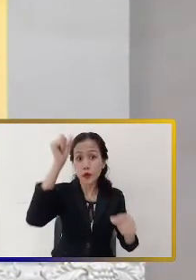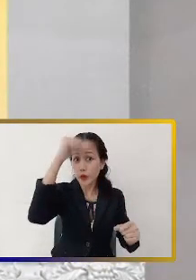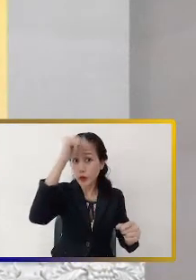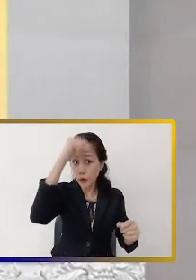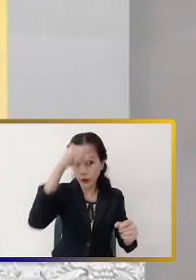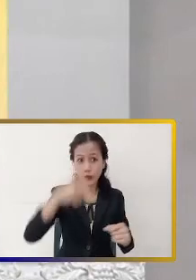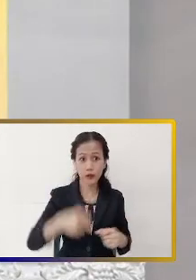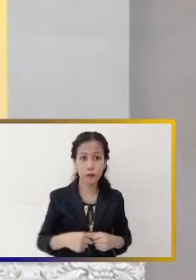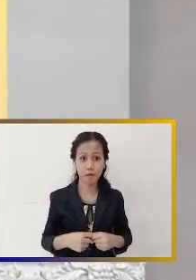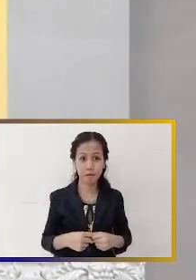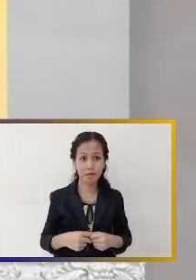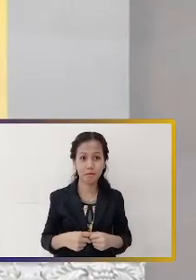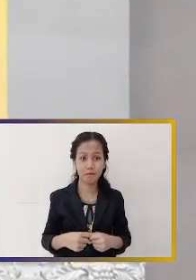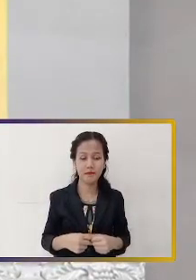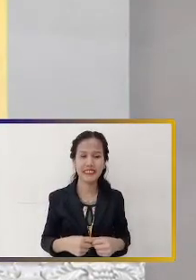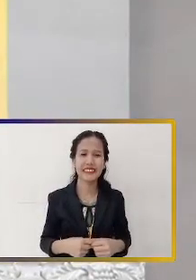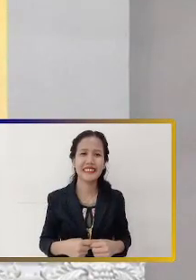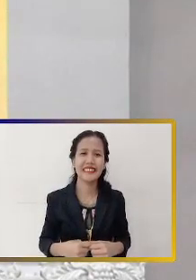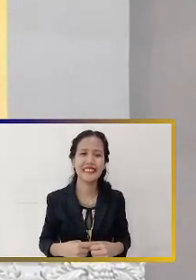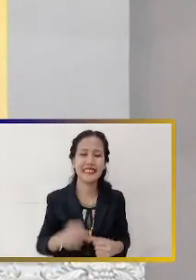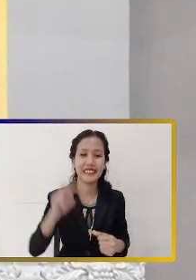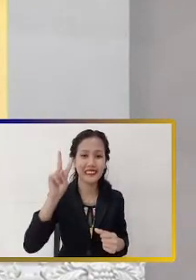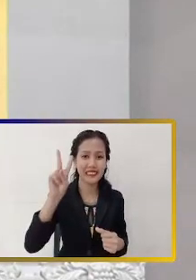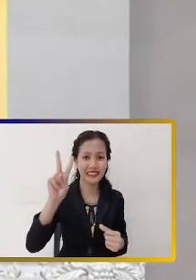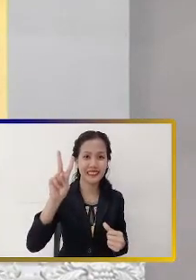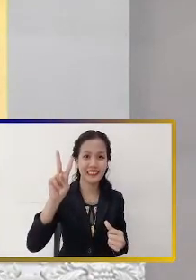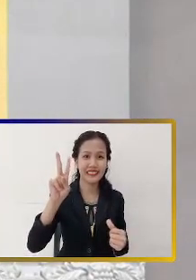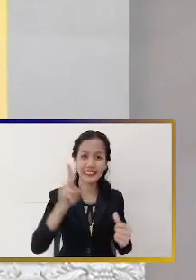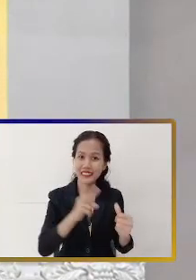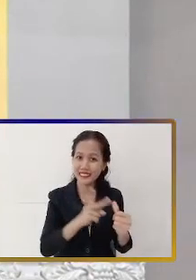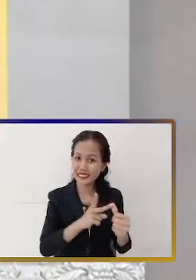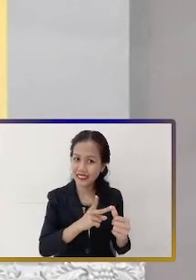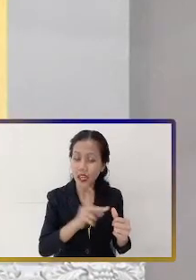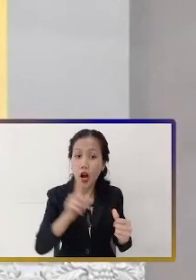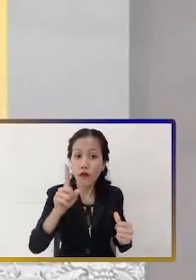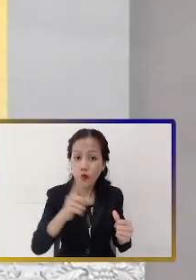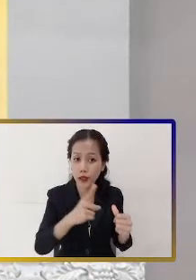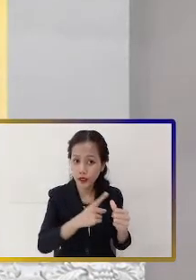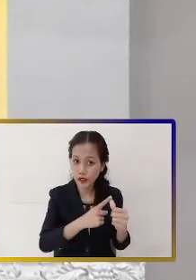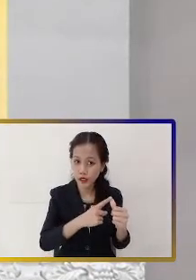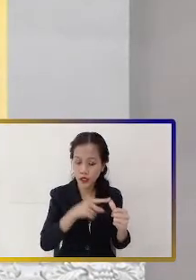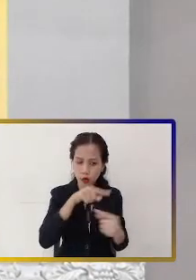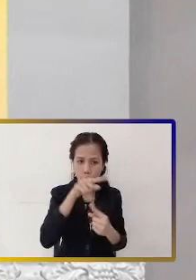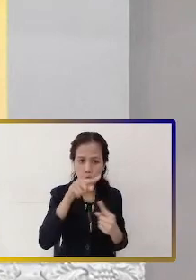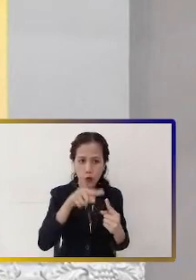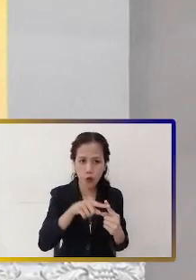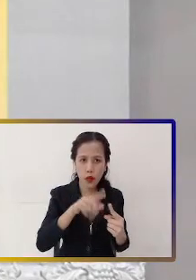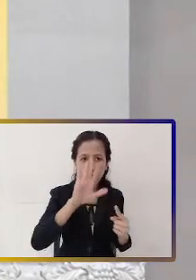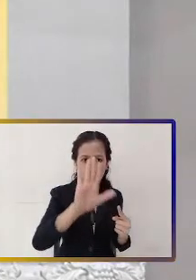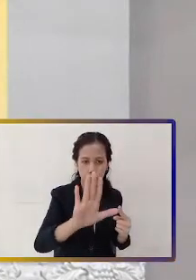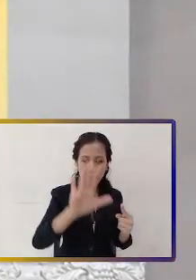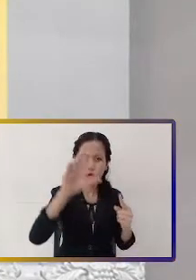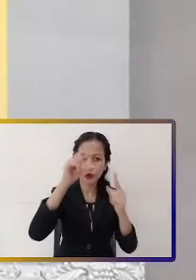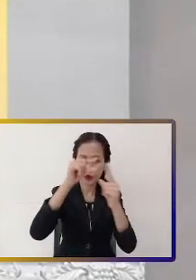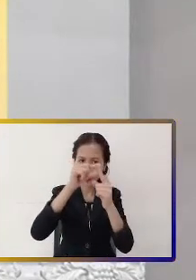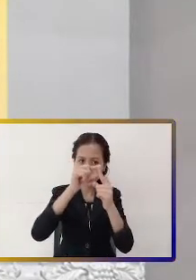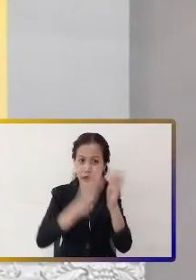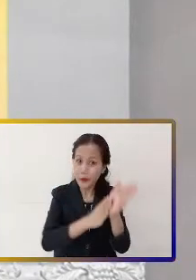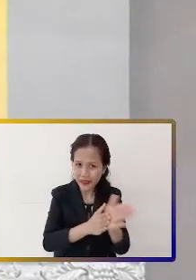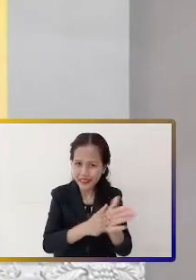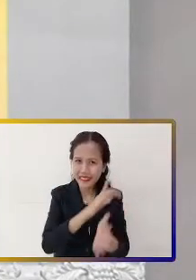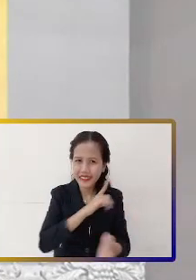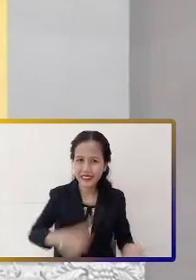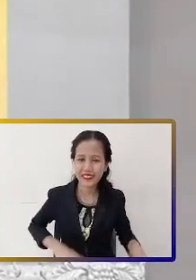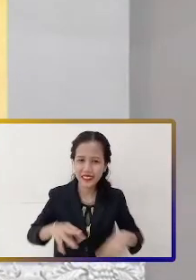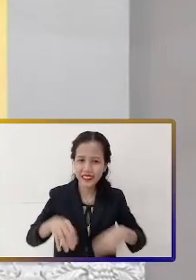Kapatid, here it is. The second thing, not only, the first thing is, when your words please the Lord, He will give you the desire